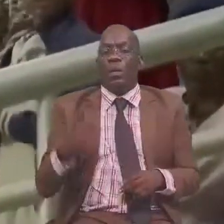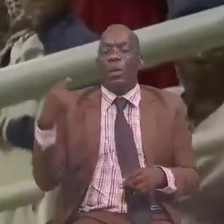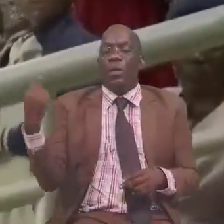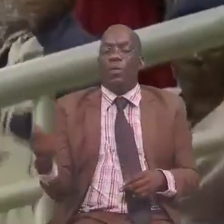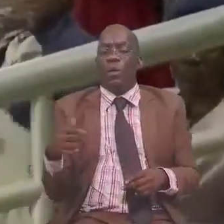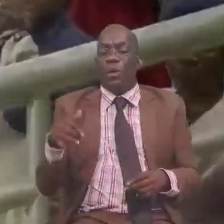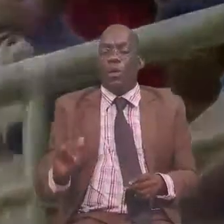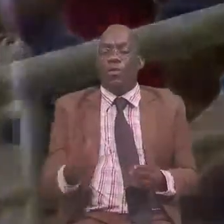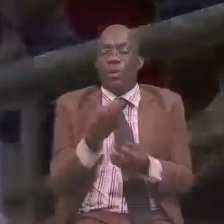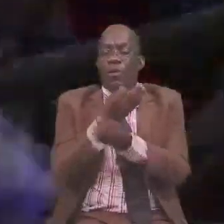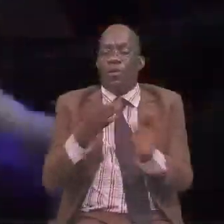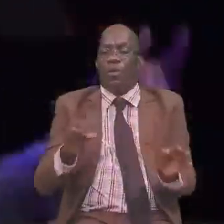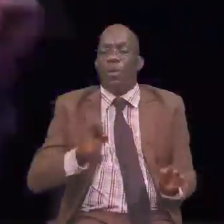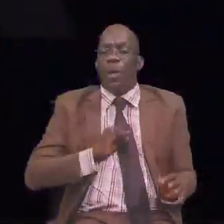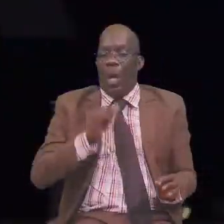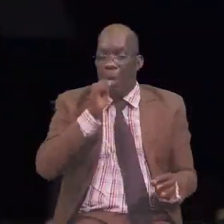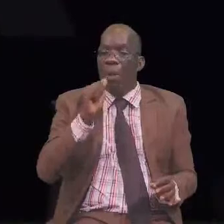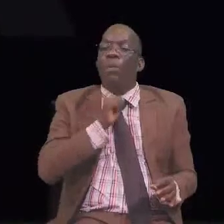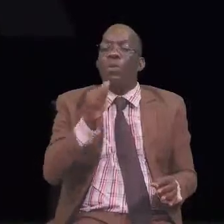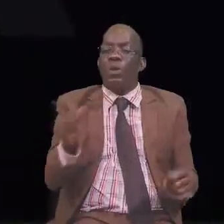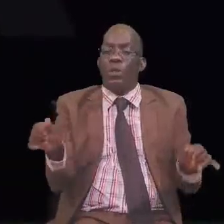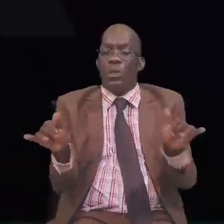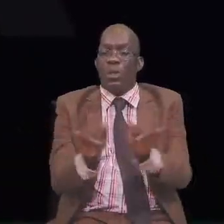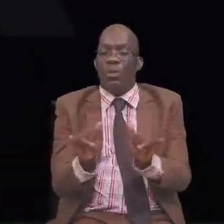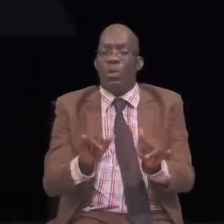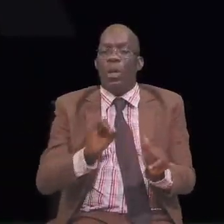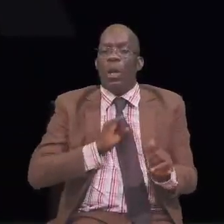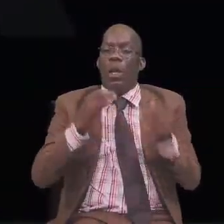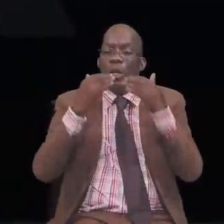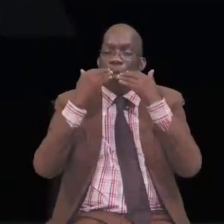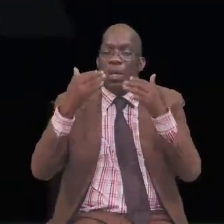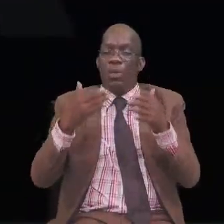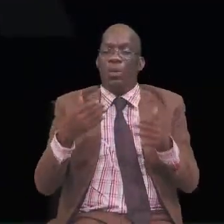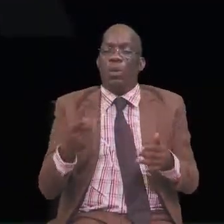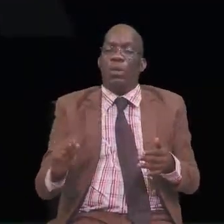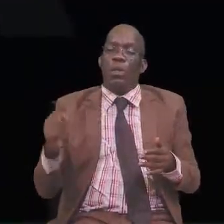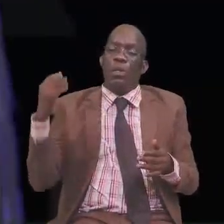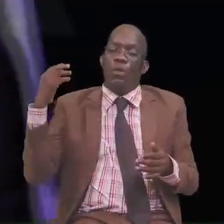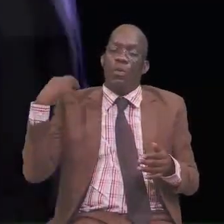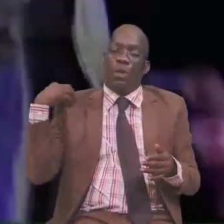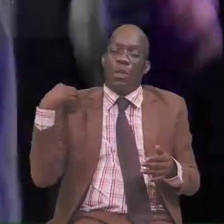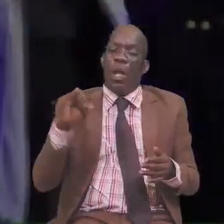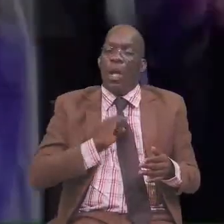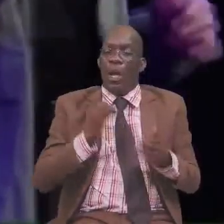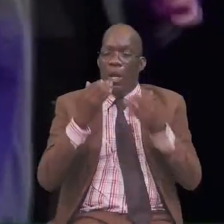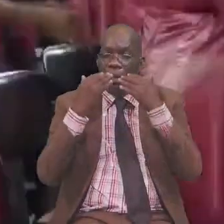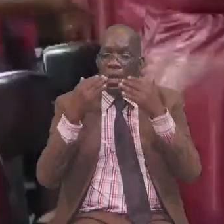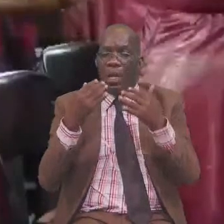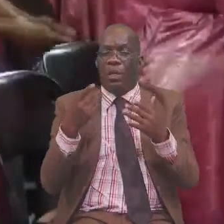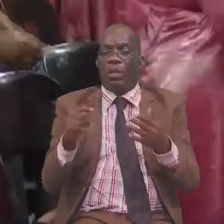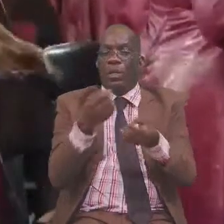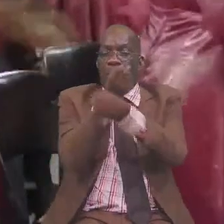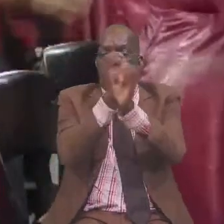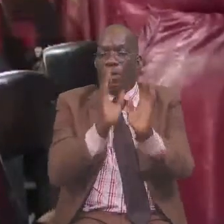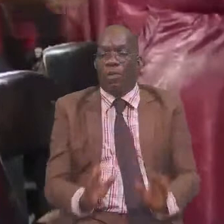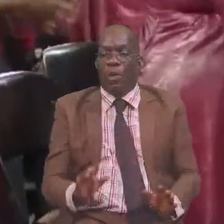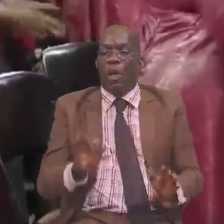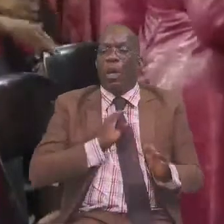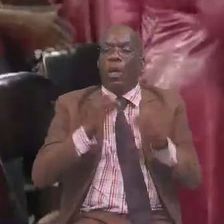free, I'm not the same. I thank the Master, I thank the Savior, I thank